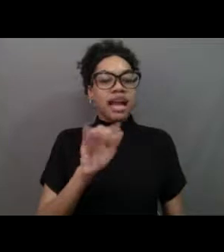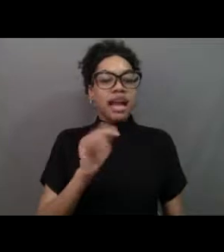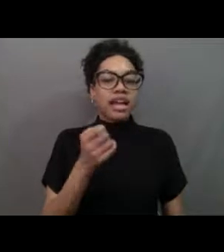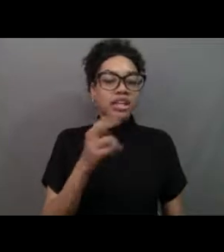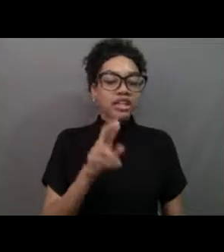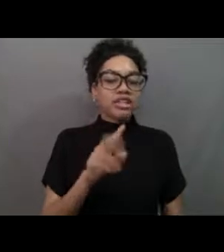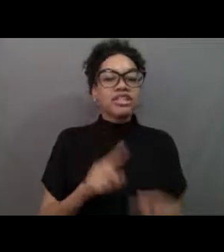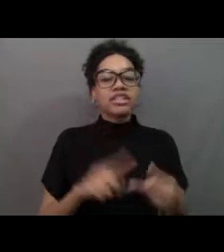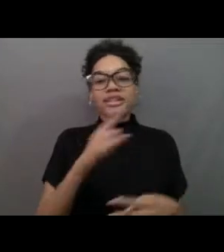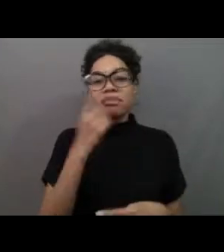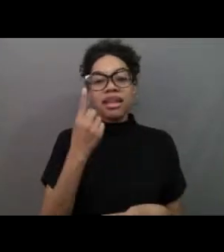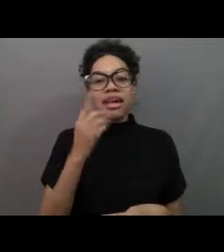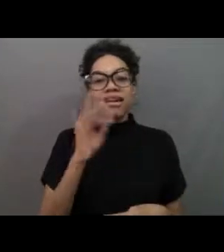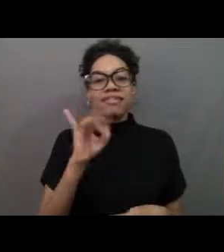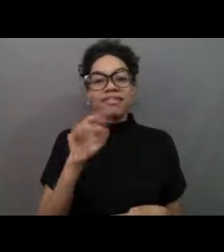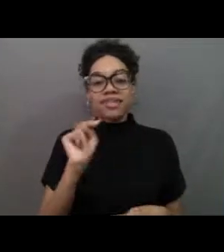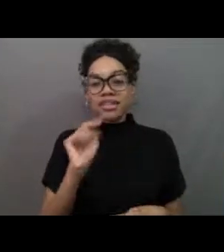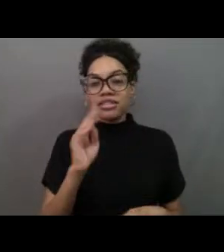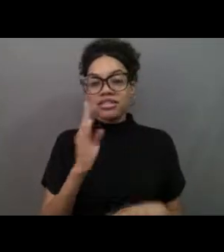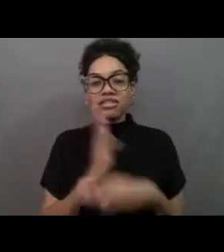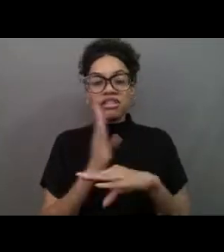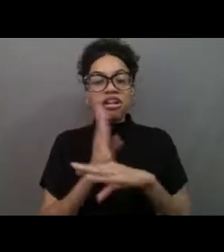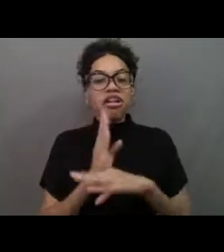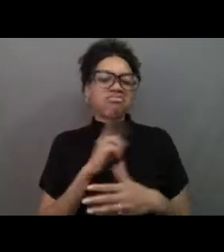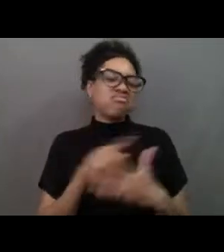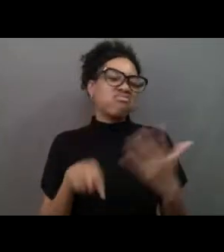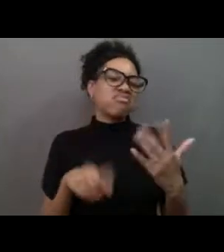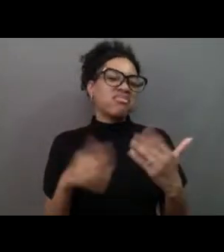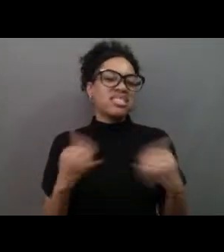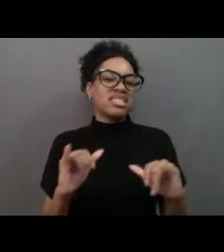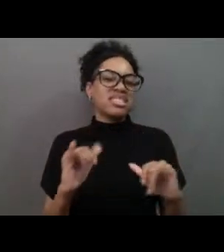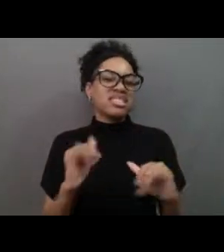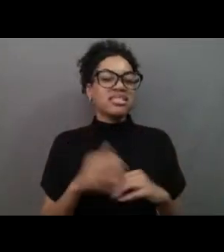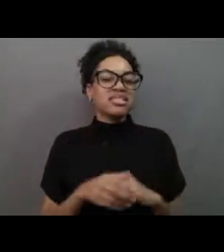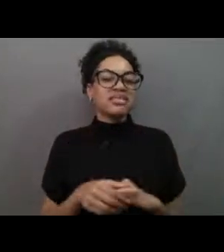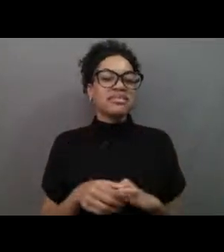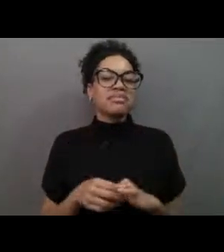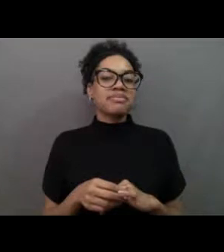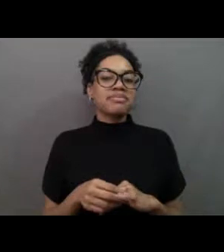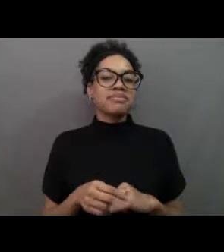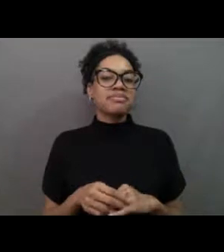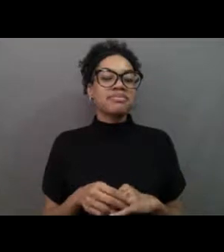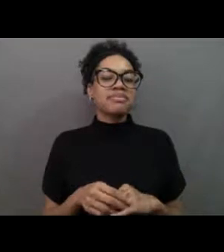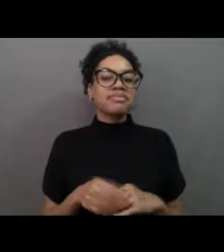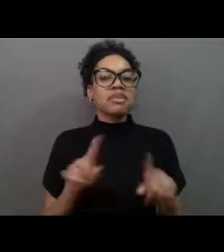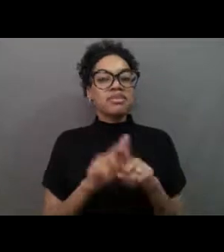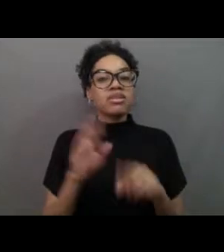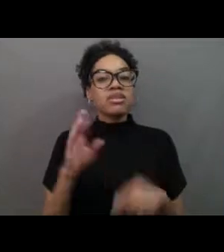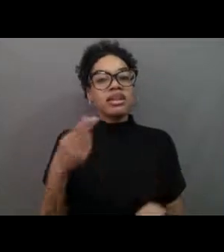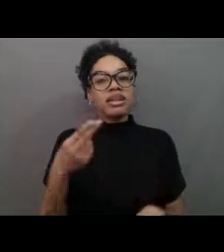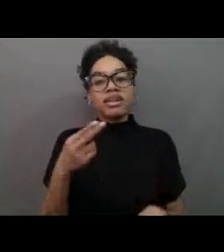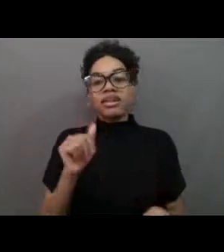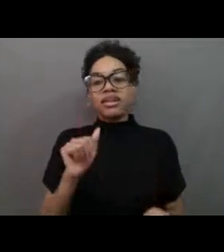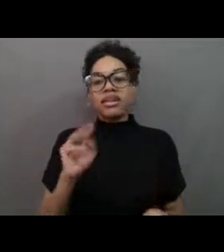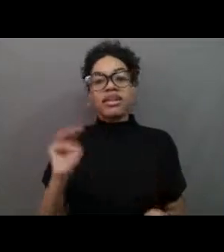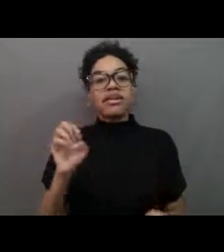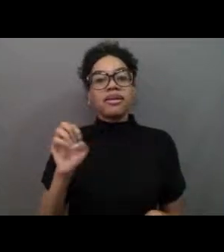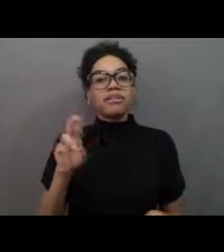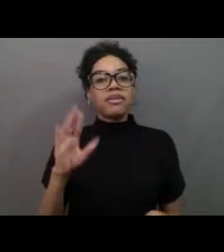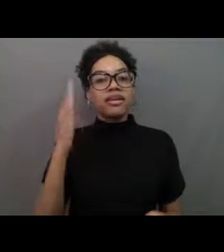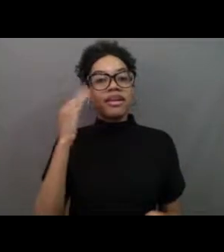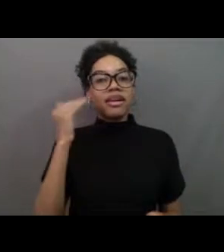Blackfin sharks. So those are the typical ones that we would see, the sharky looking sharks. We also have hammerhead sharks. And the next one I'm going to